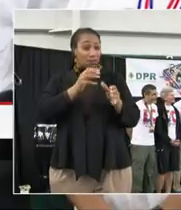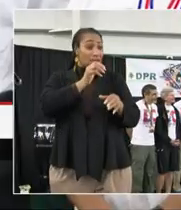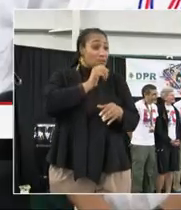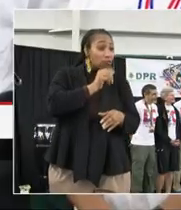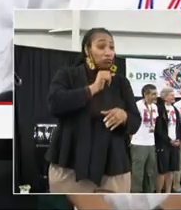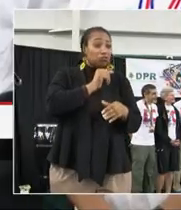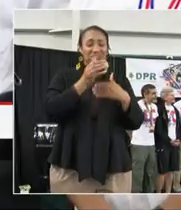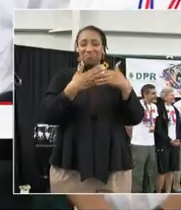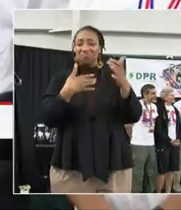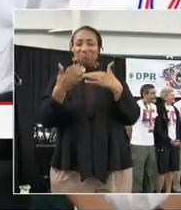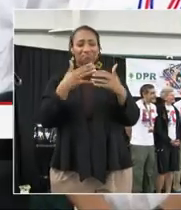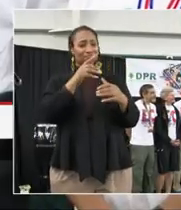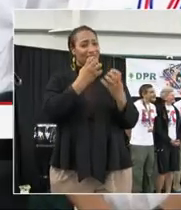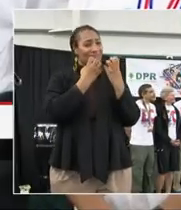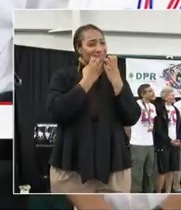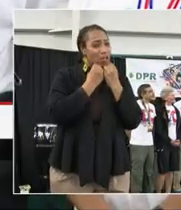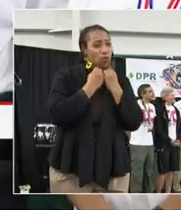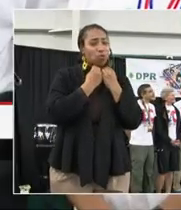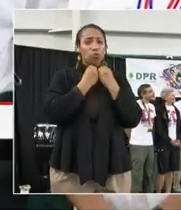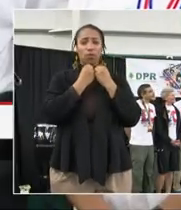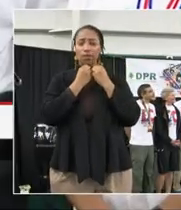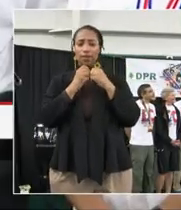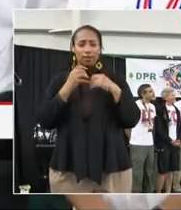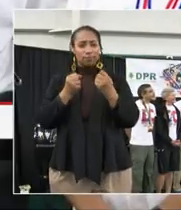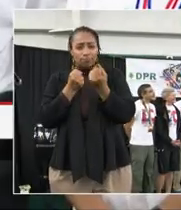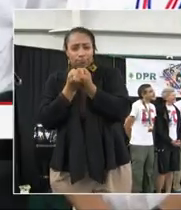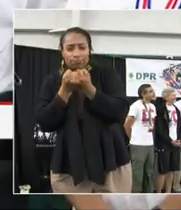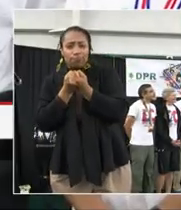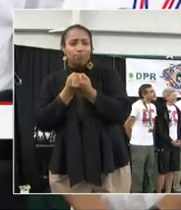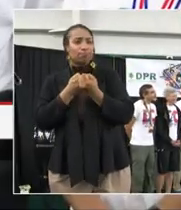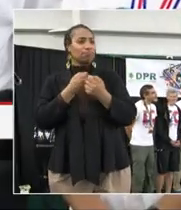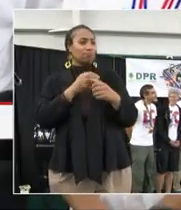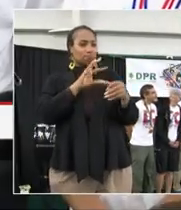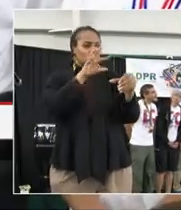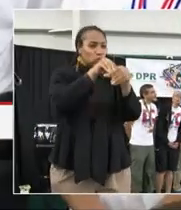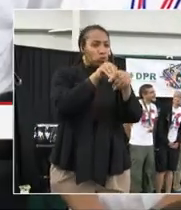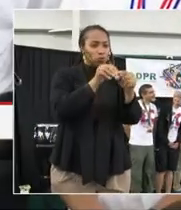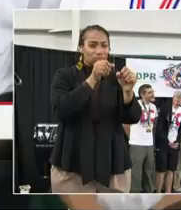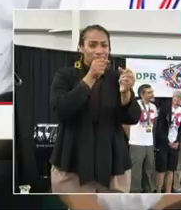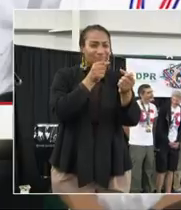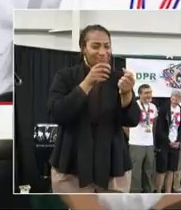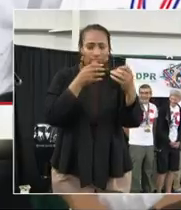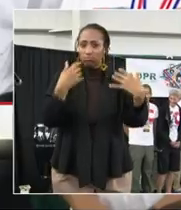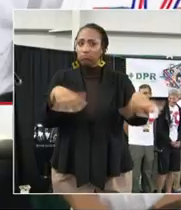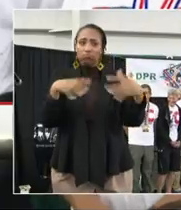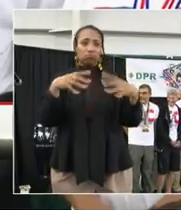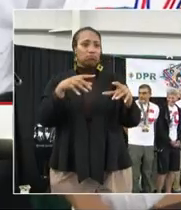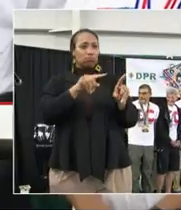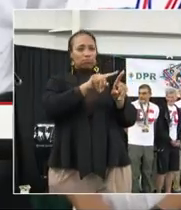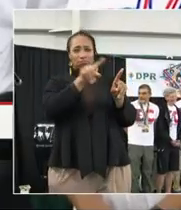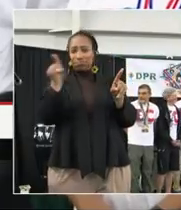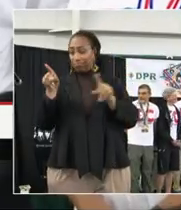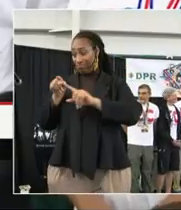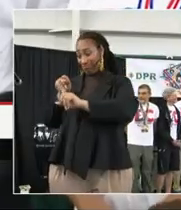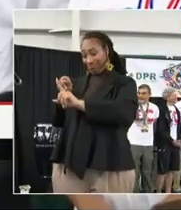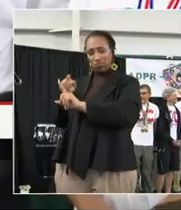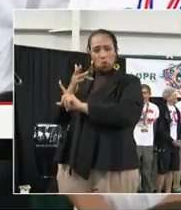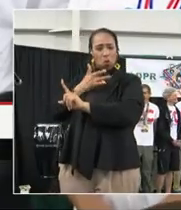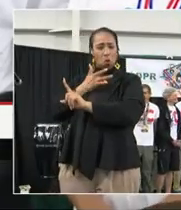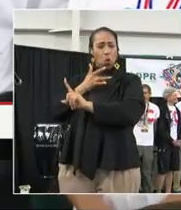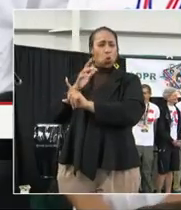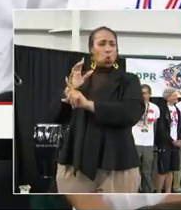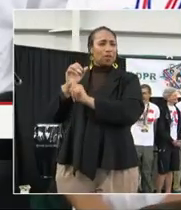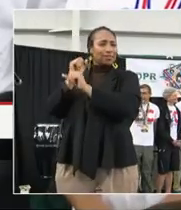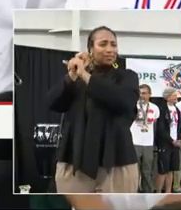and supported. She leads with her heart, with purpose, and with a vision that embraces